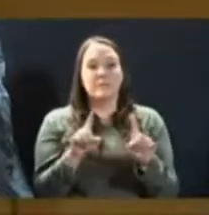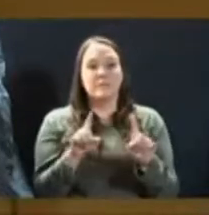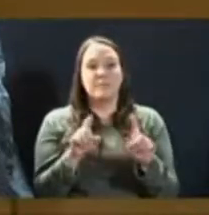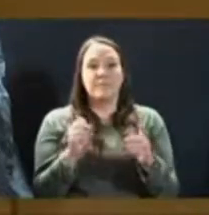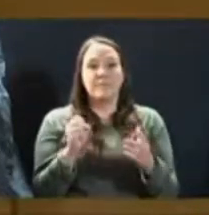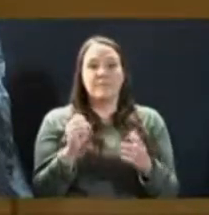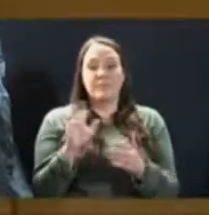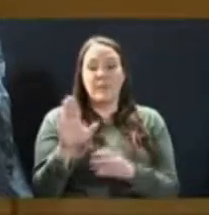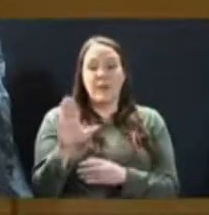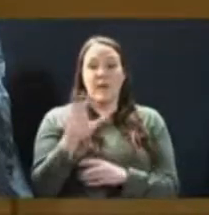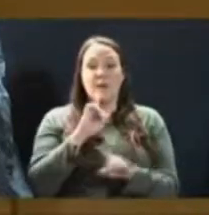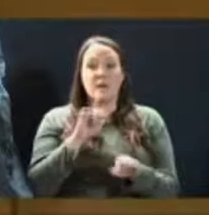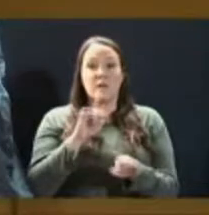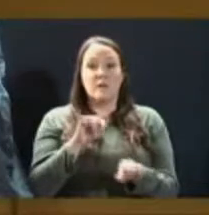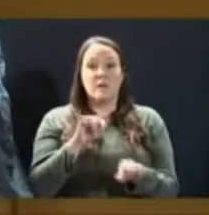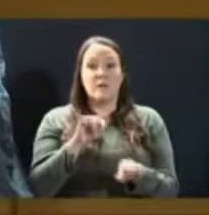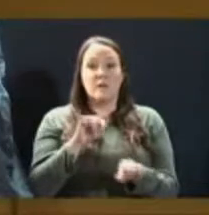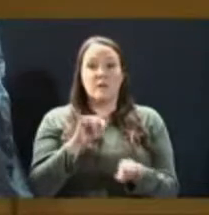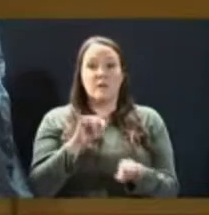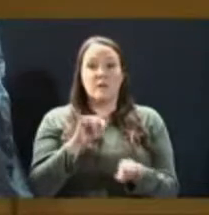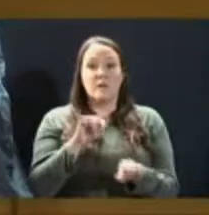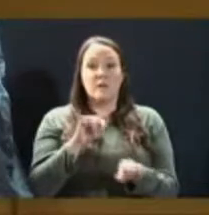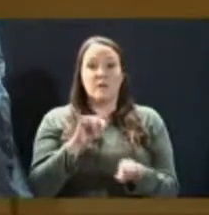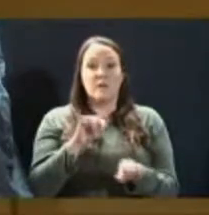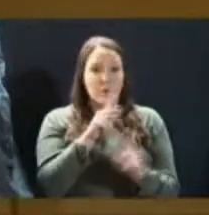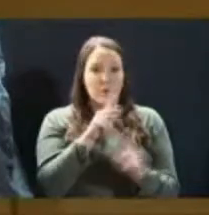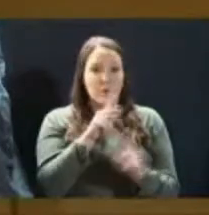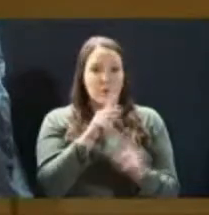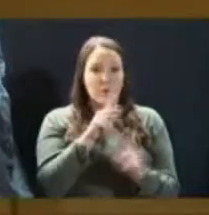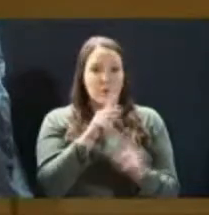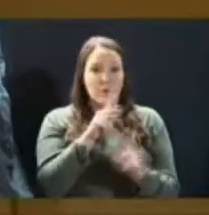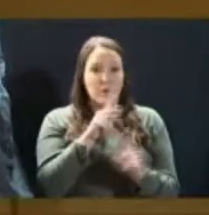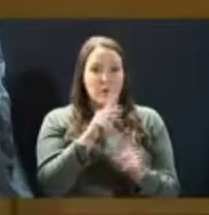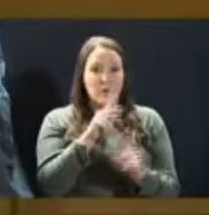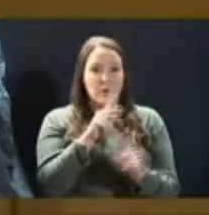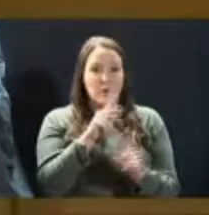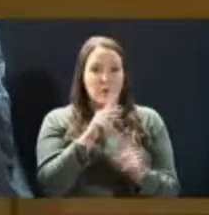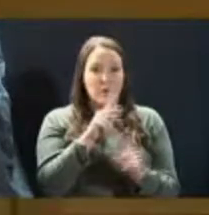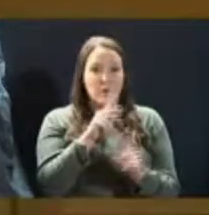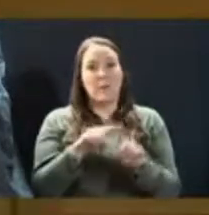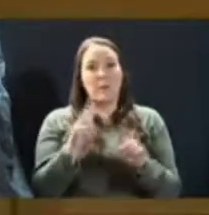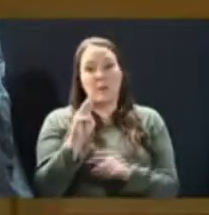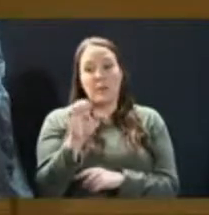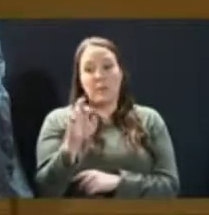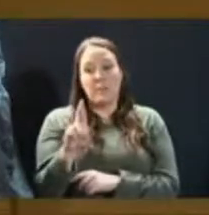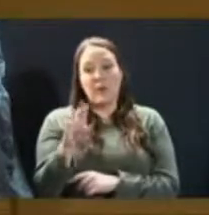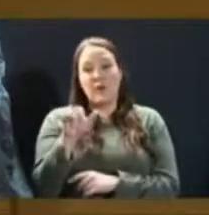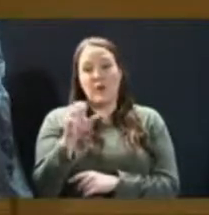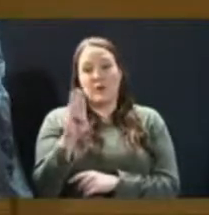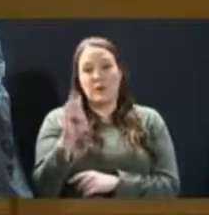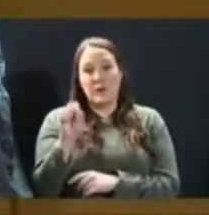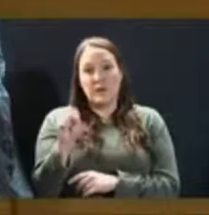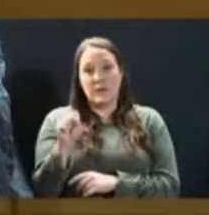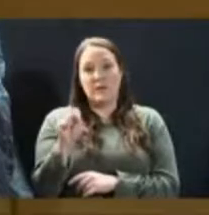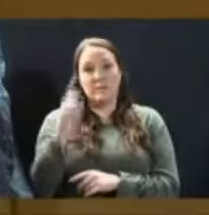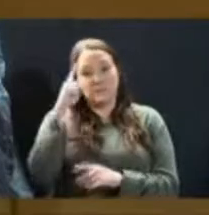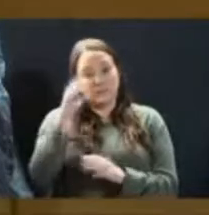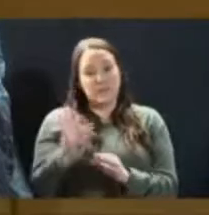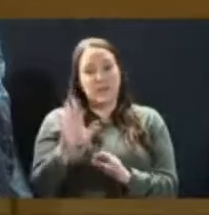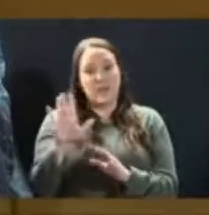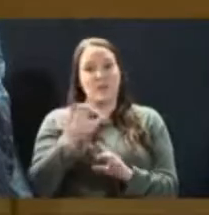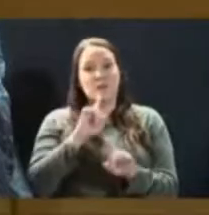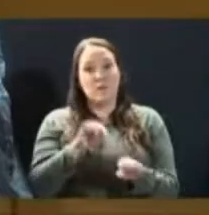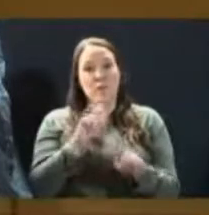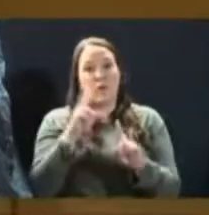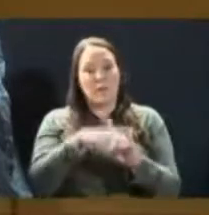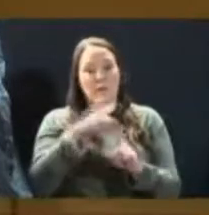So his executive order doesn't directly apply to Knox County. But then Mayor Jacobs made his order apply directly to